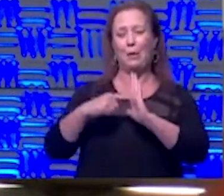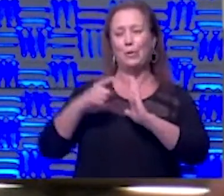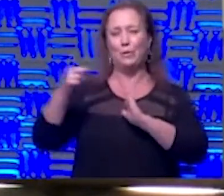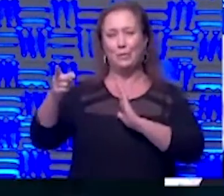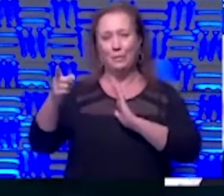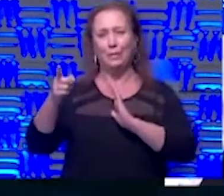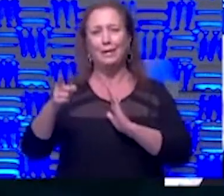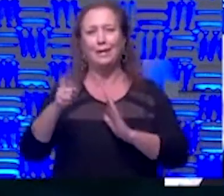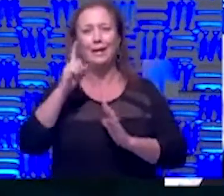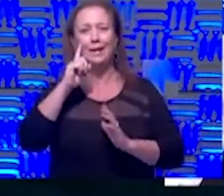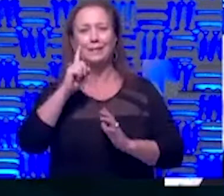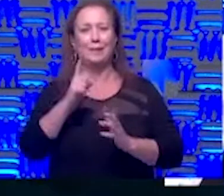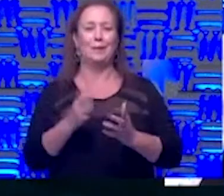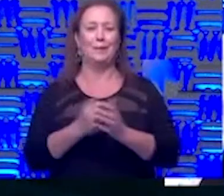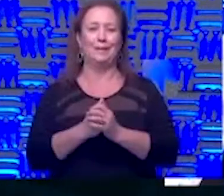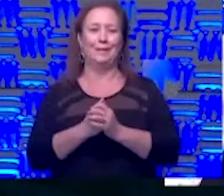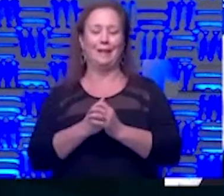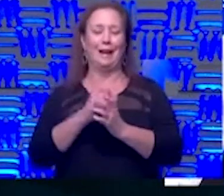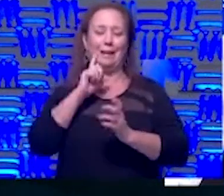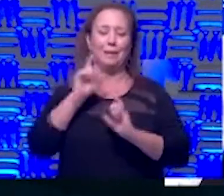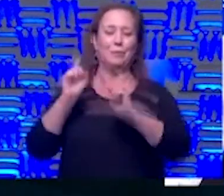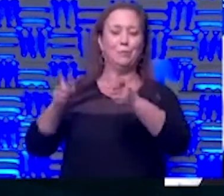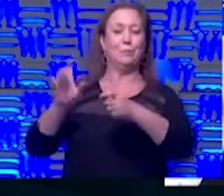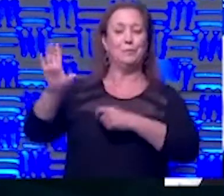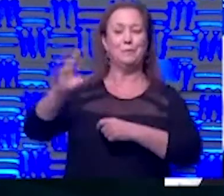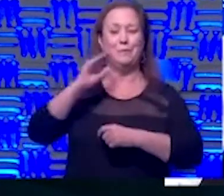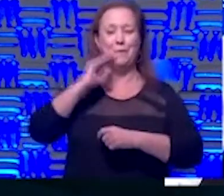just a little bit to you.